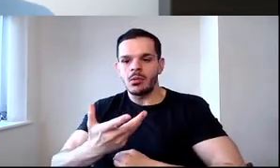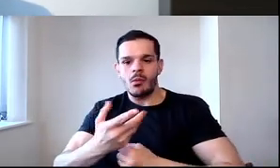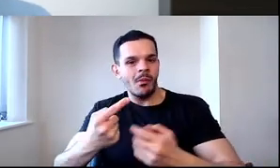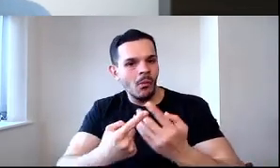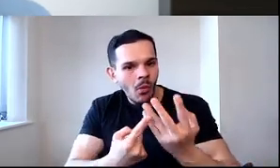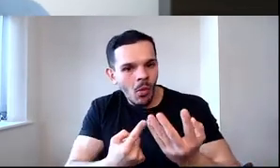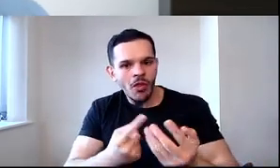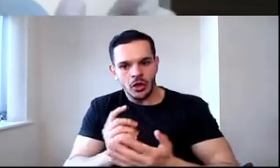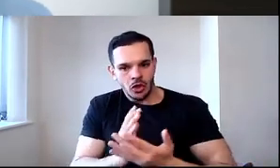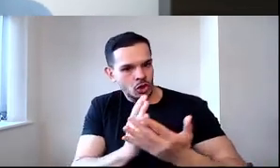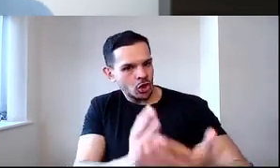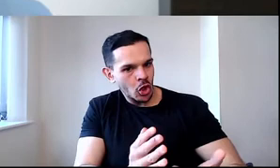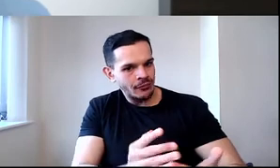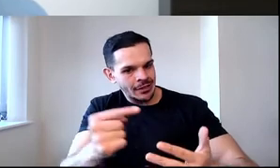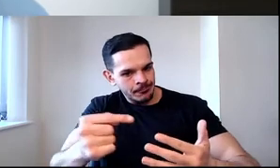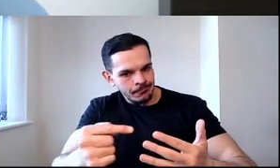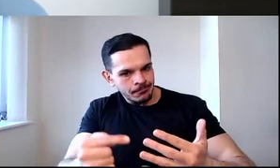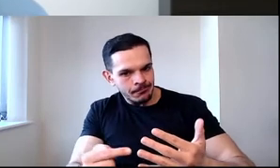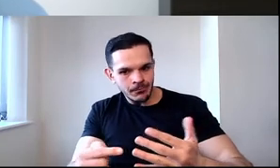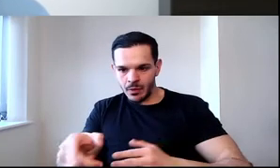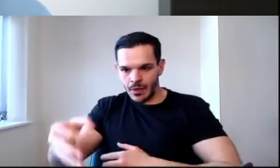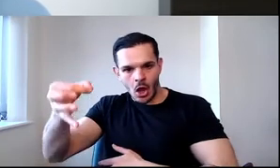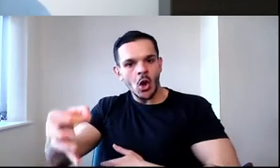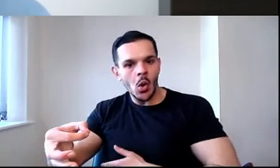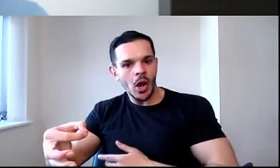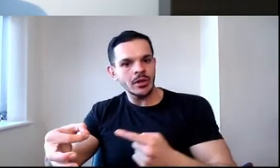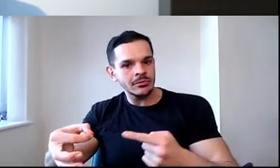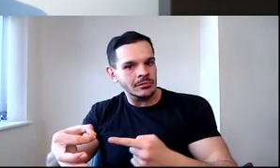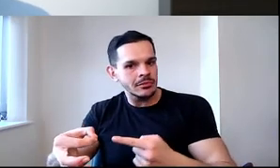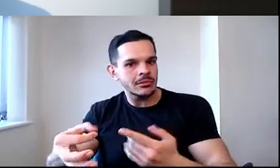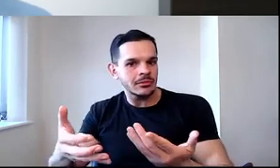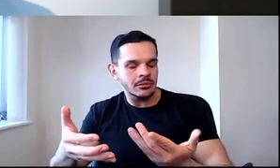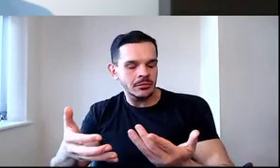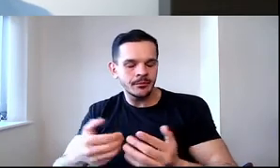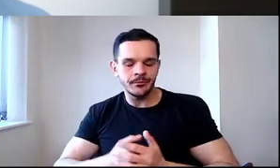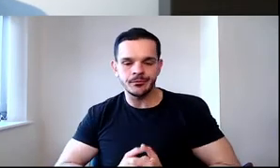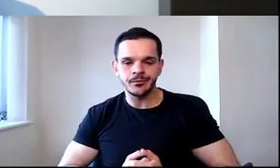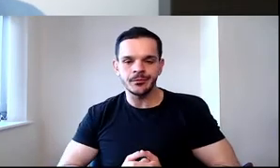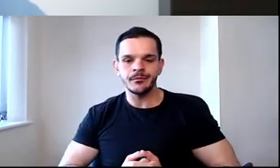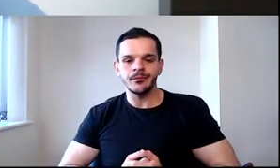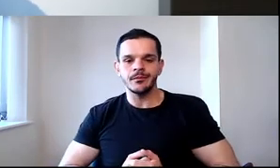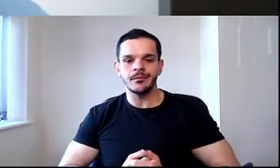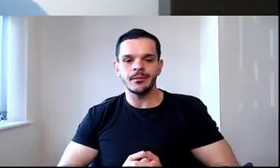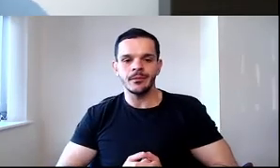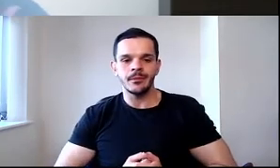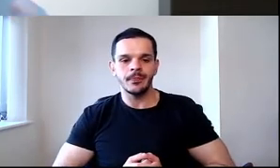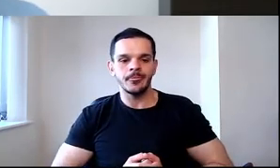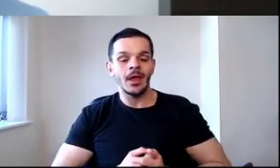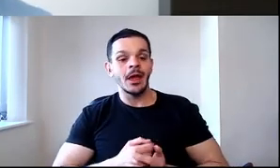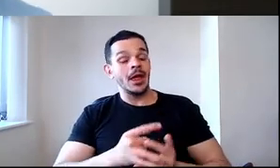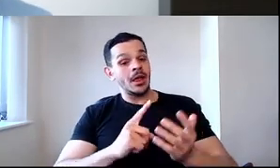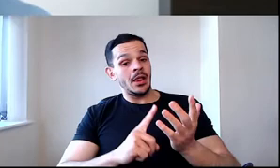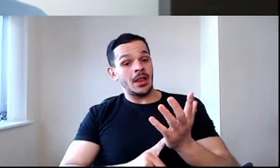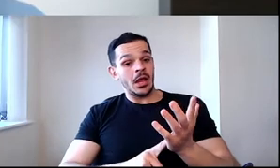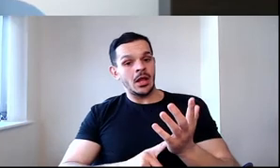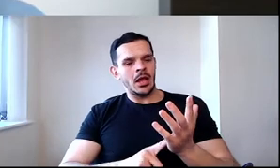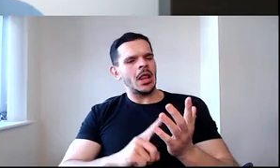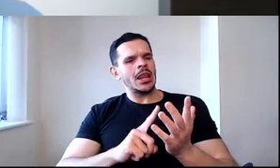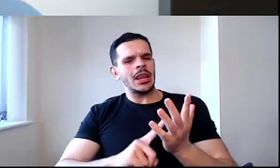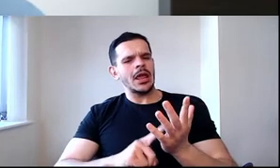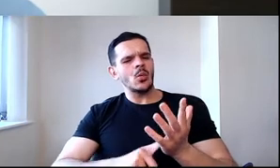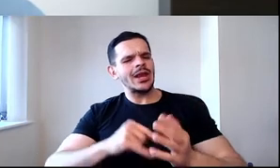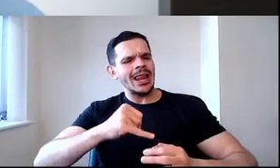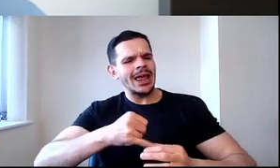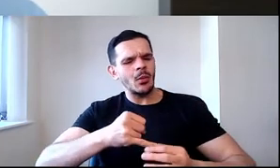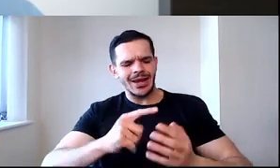features, other services that can be accessed using that reward token. So the liquidity provider